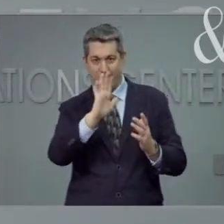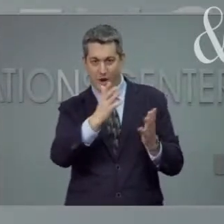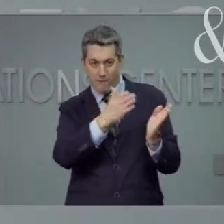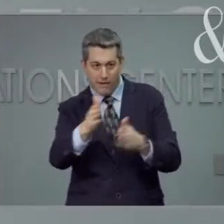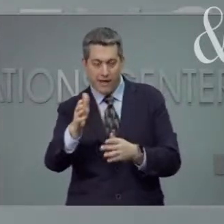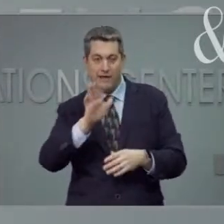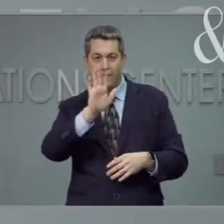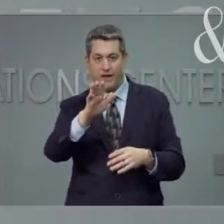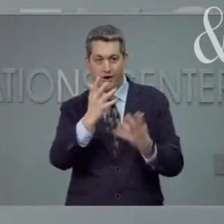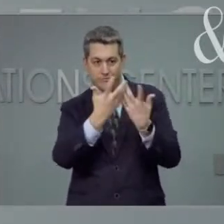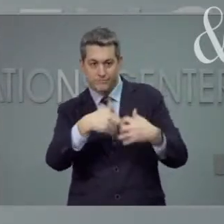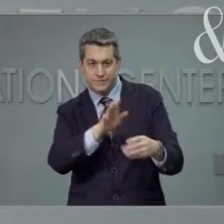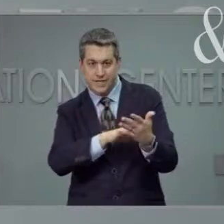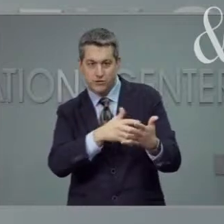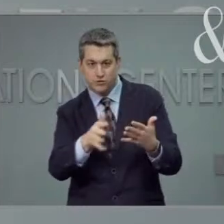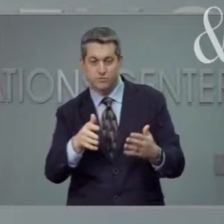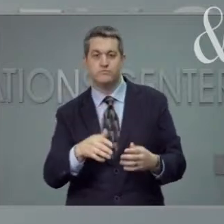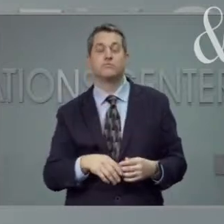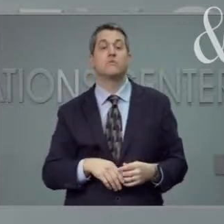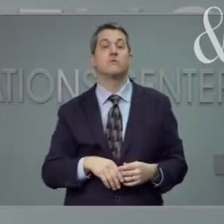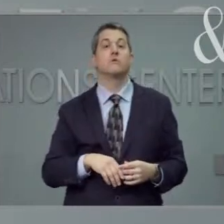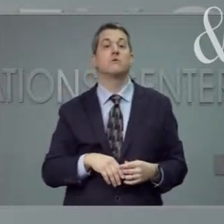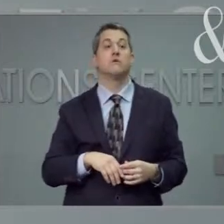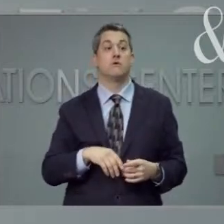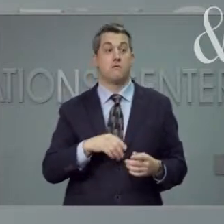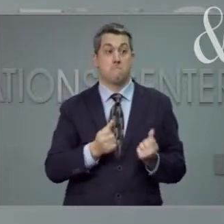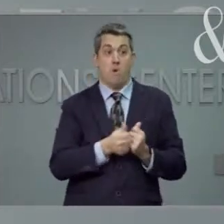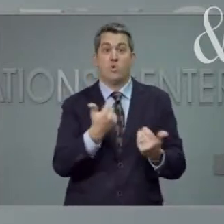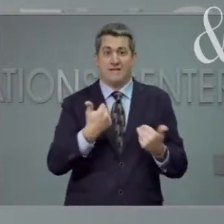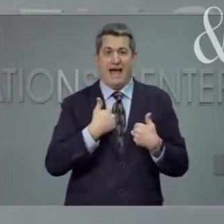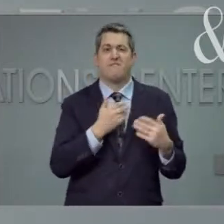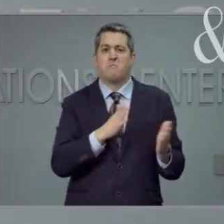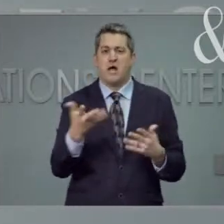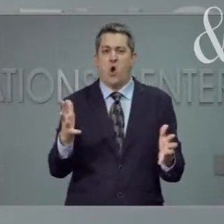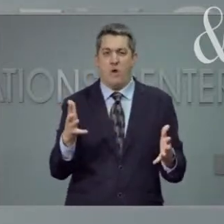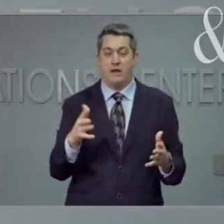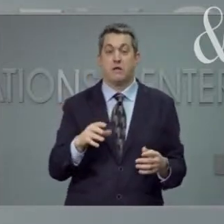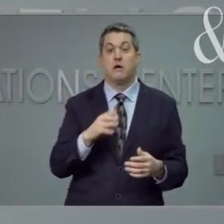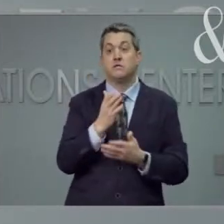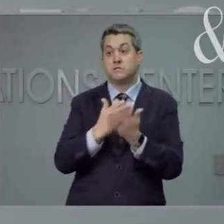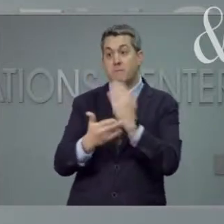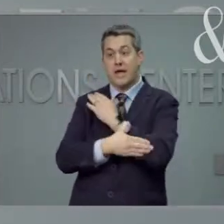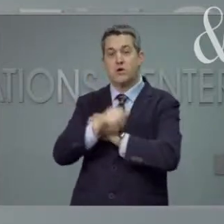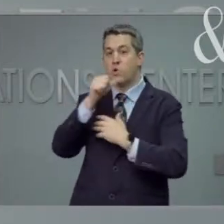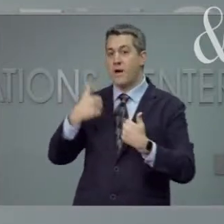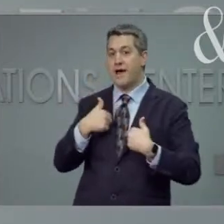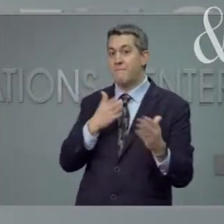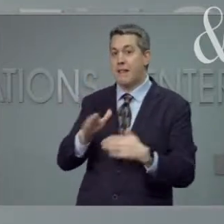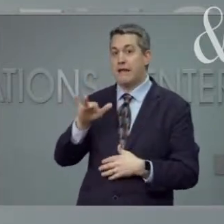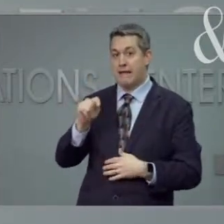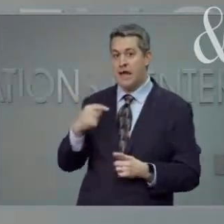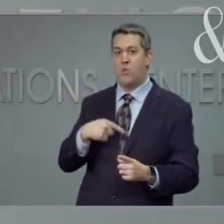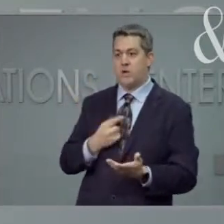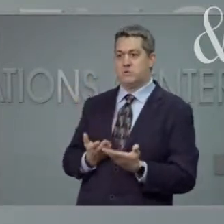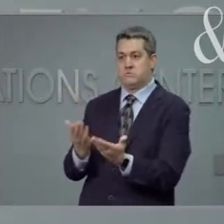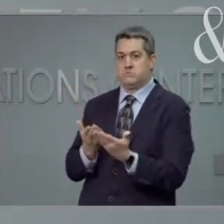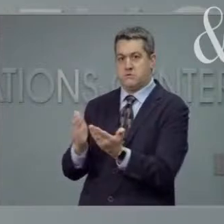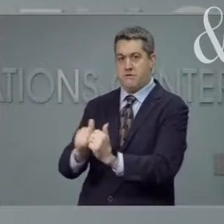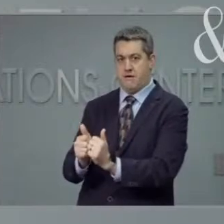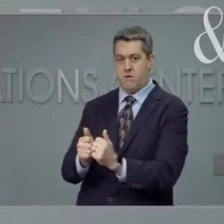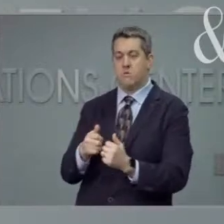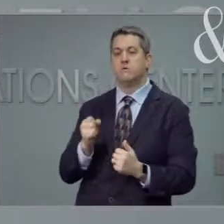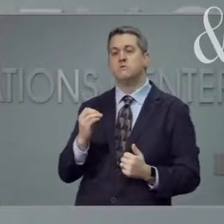do that. For those that don't, we have recommended some appointment solutions. And again, they're using a variety of ways to do it. So appointments will